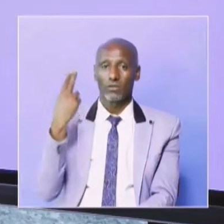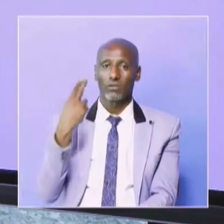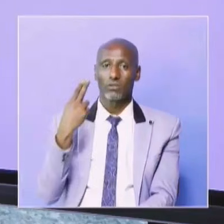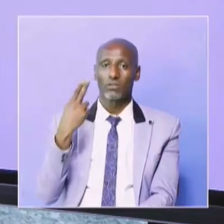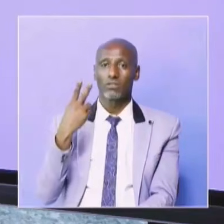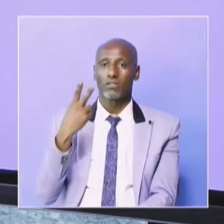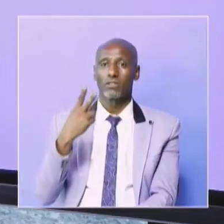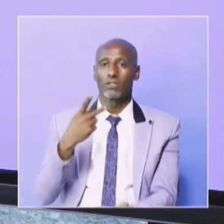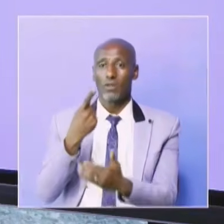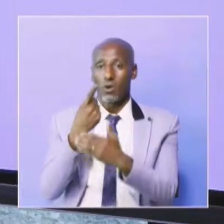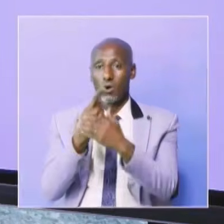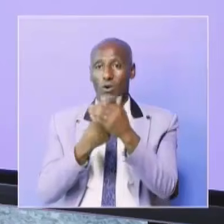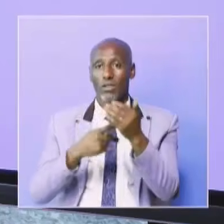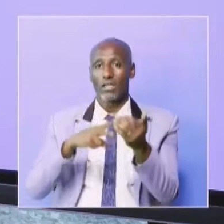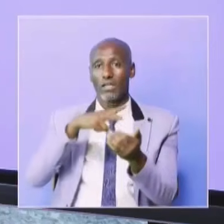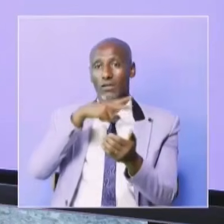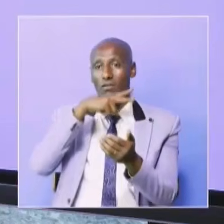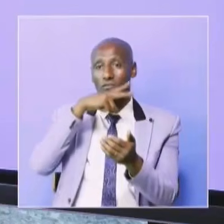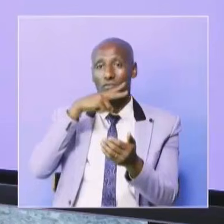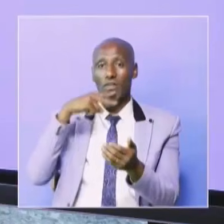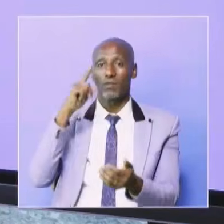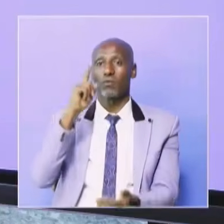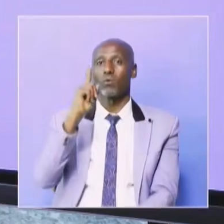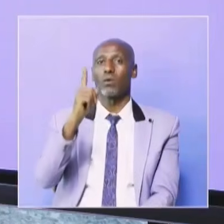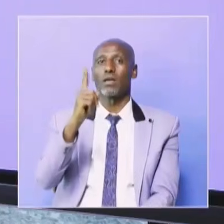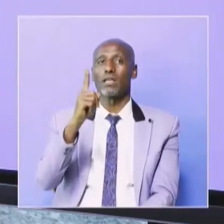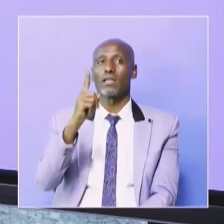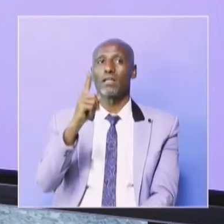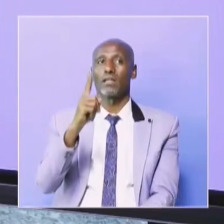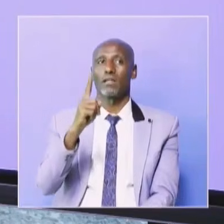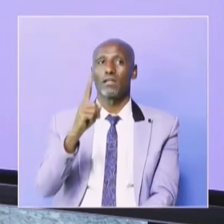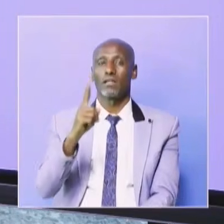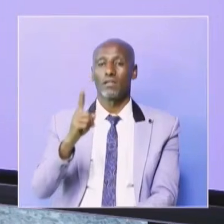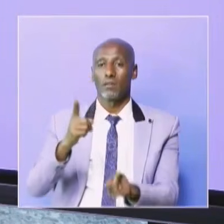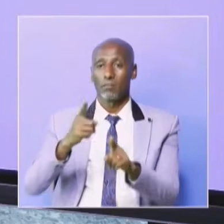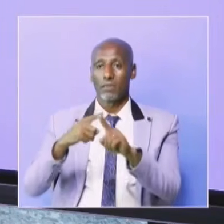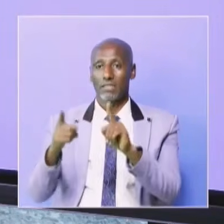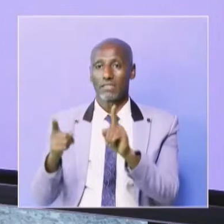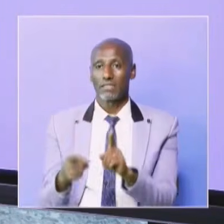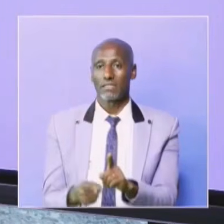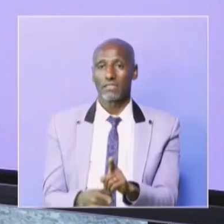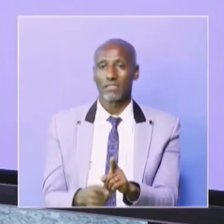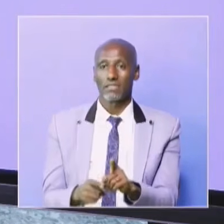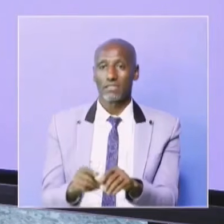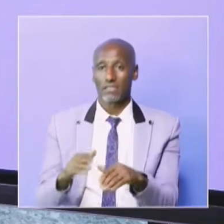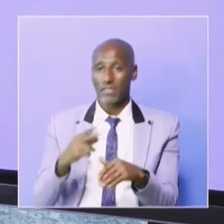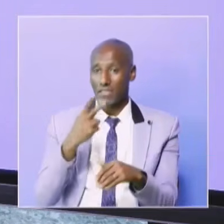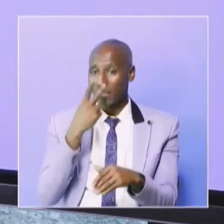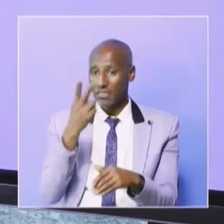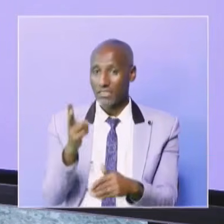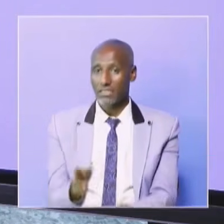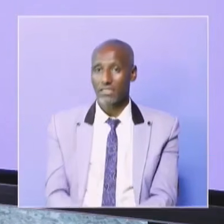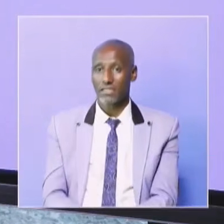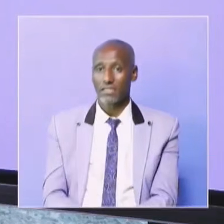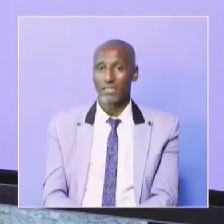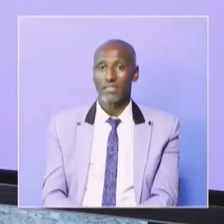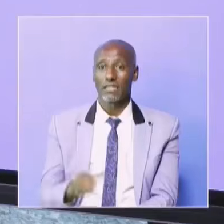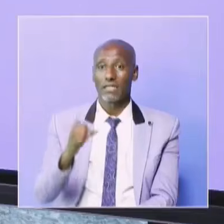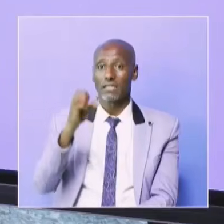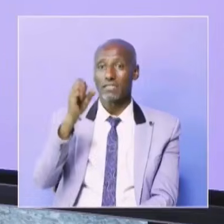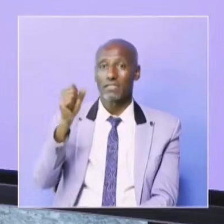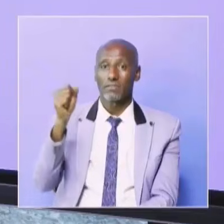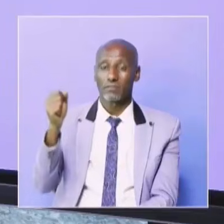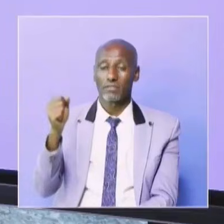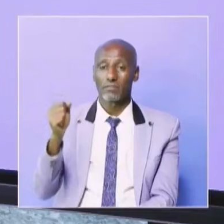1. Okay, we are going to use verb 1 here, but let us see the subject. It